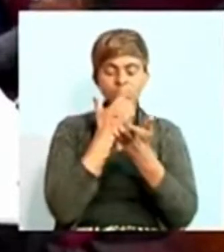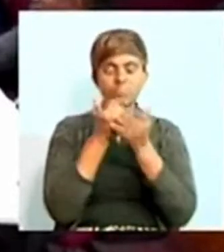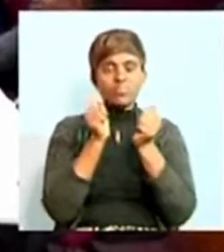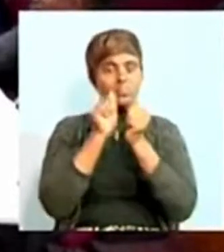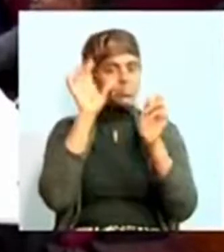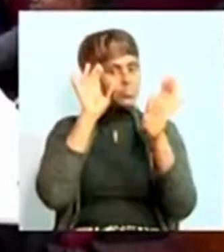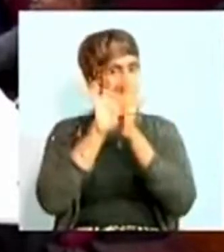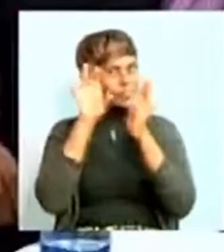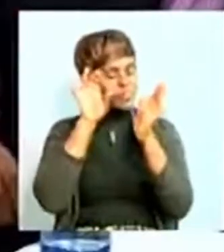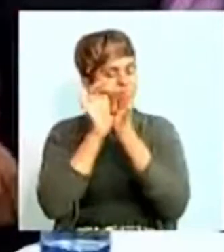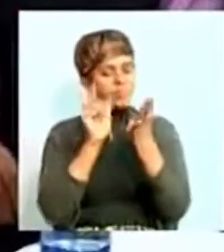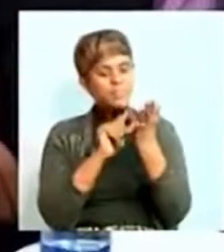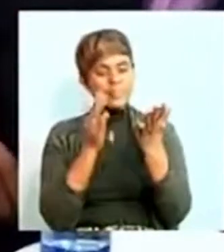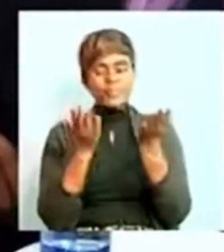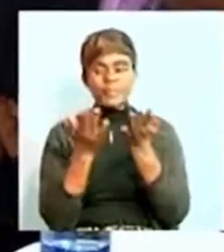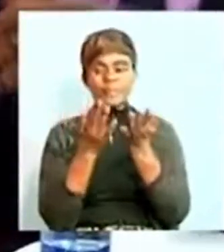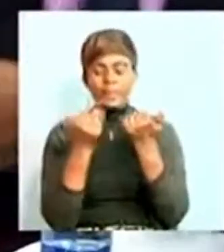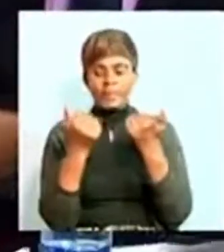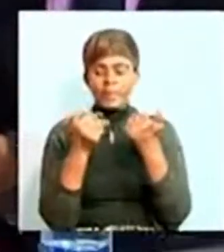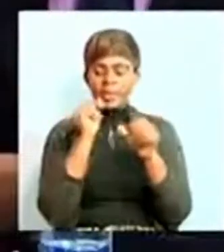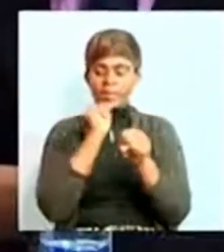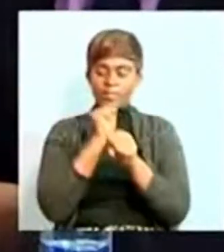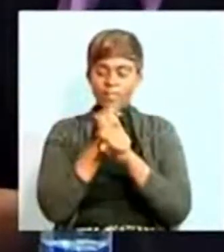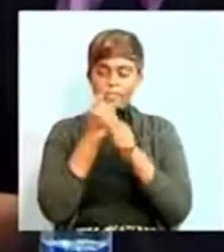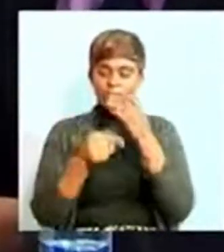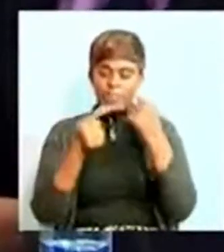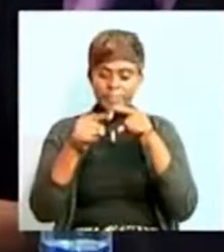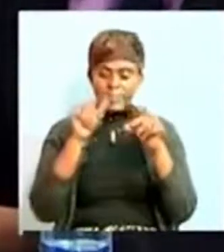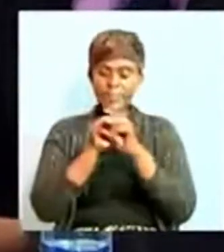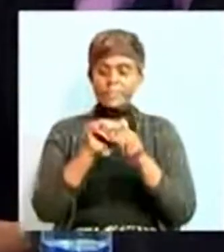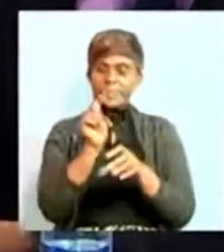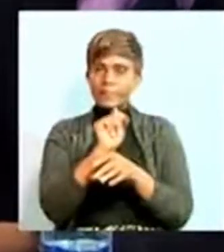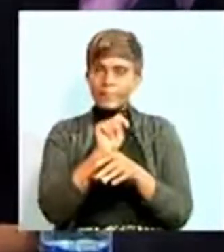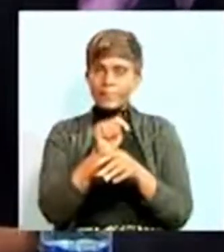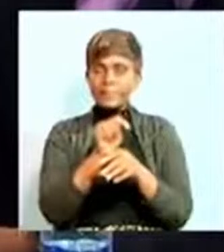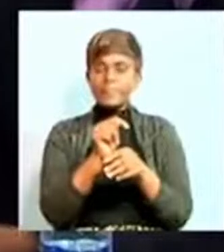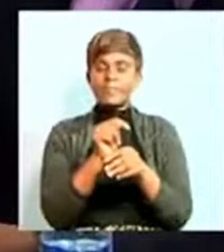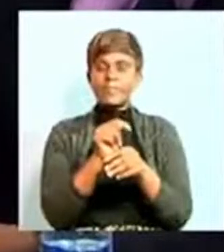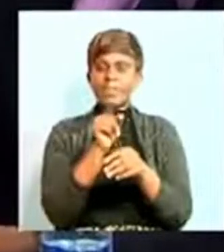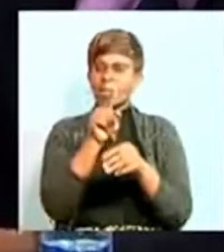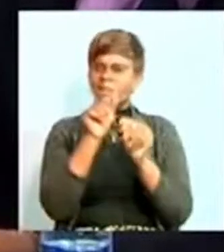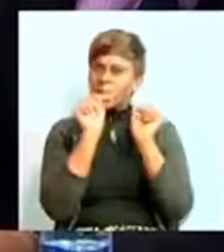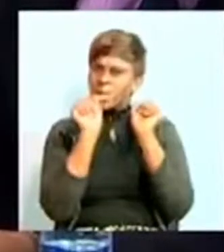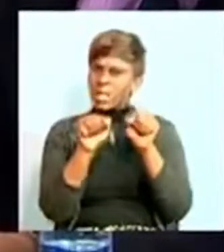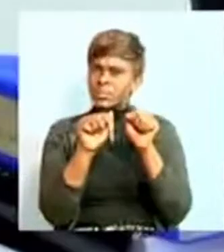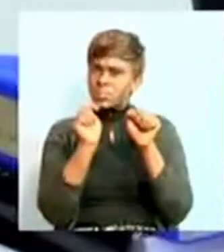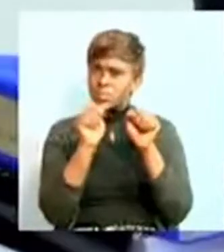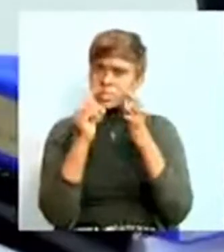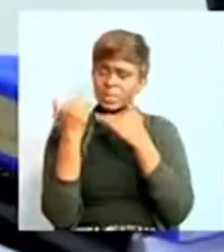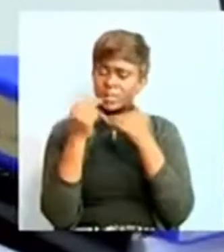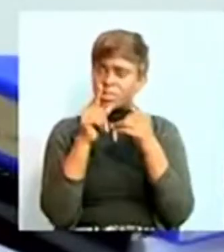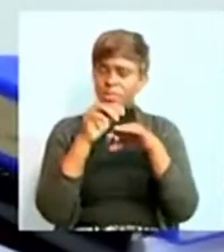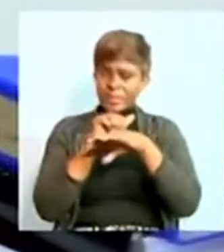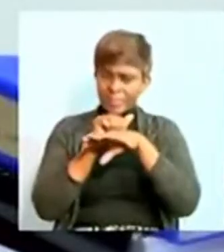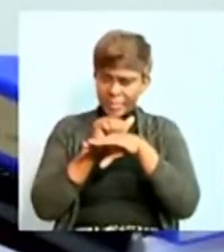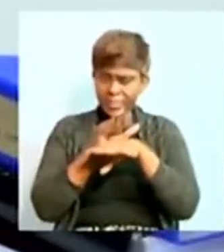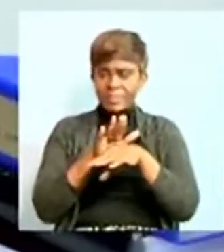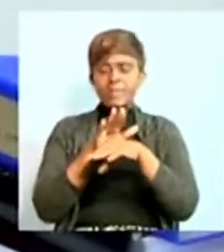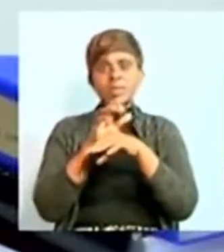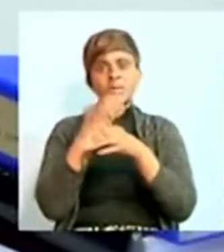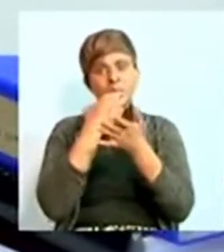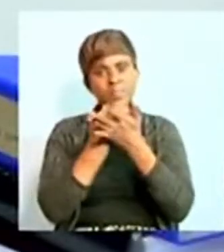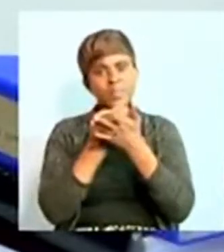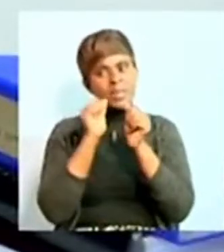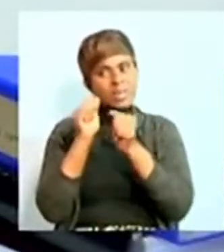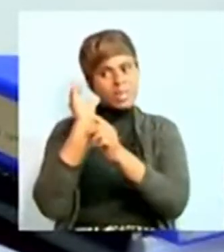pictorial to the works that were done on the ablution block. Are you able to send the evidence